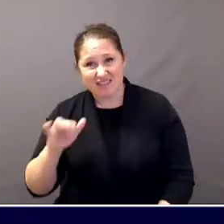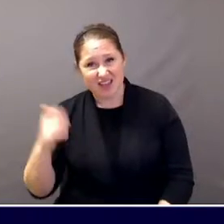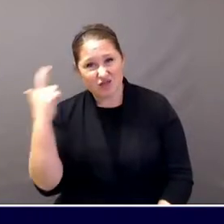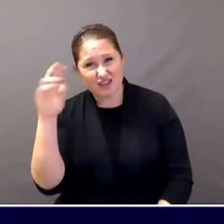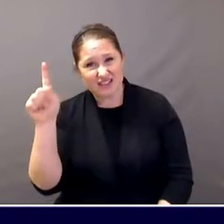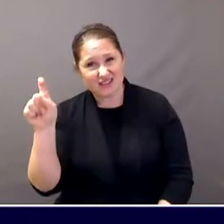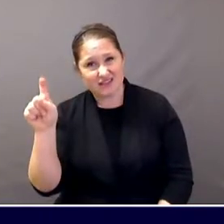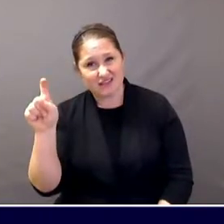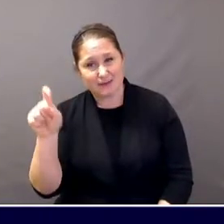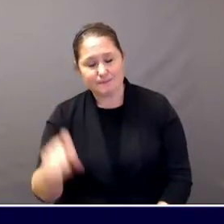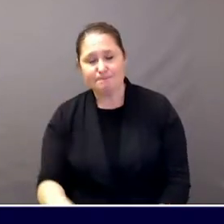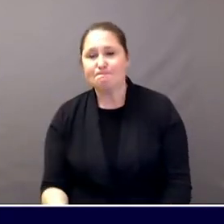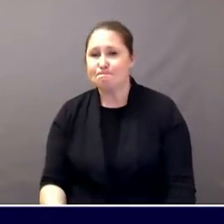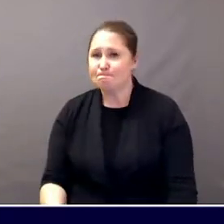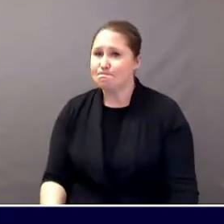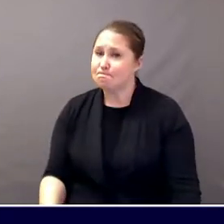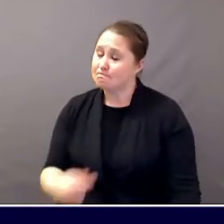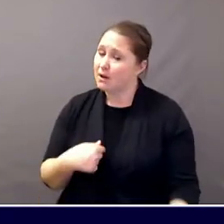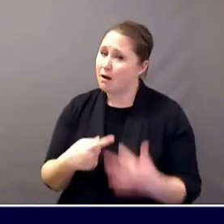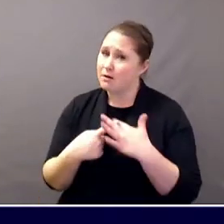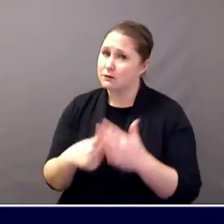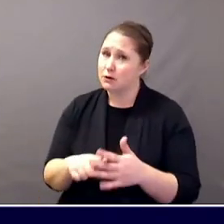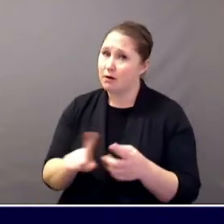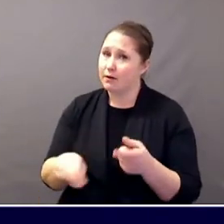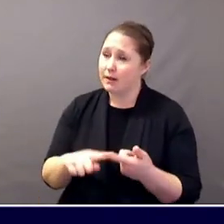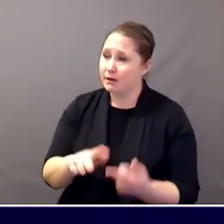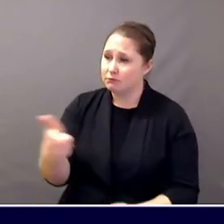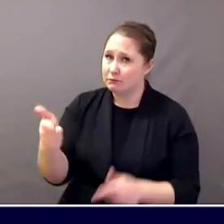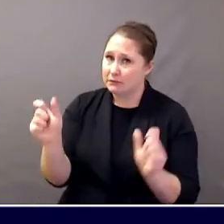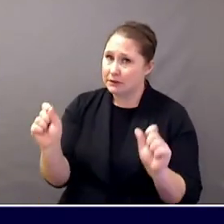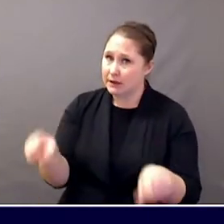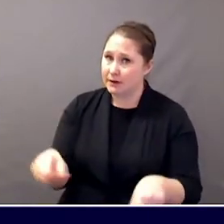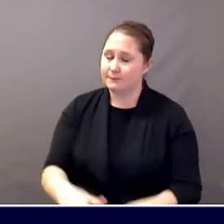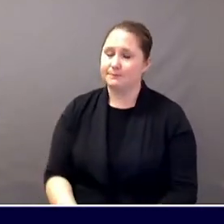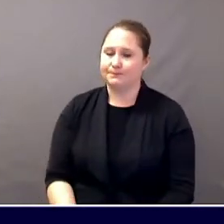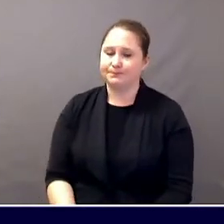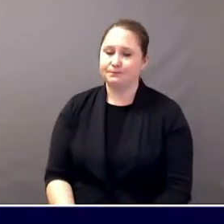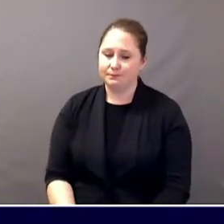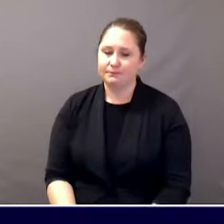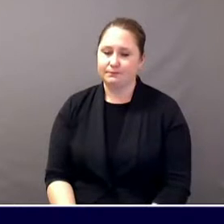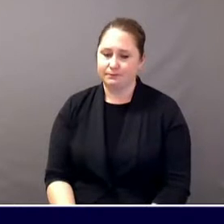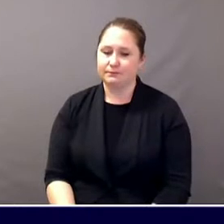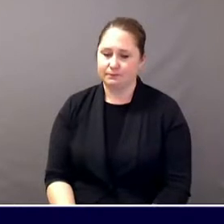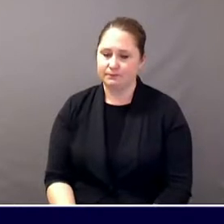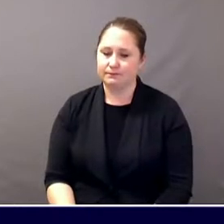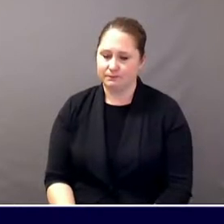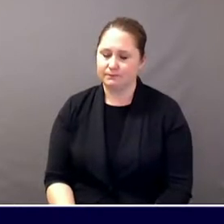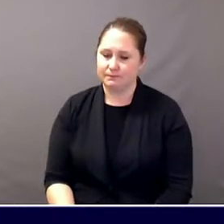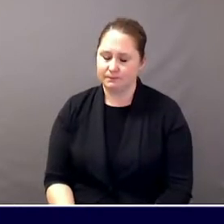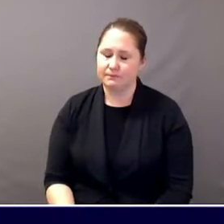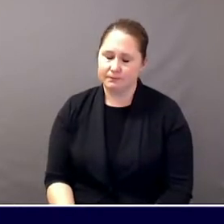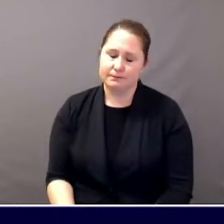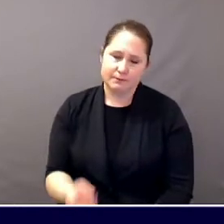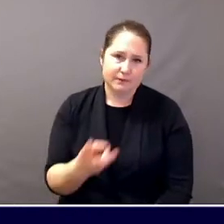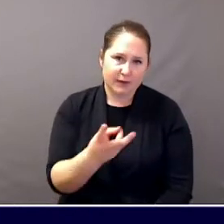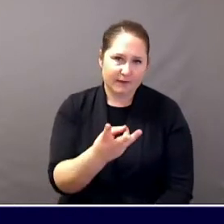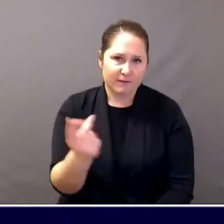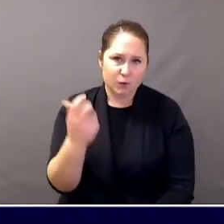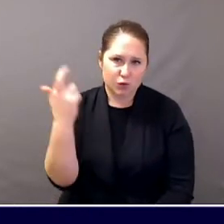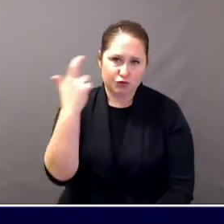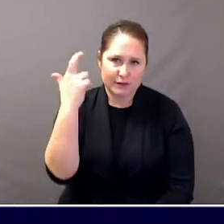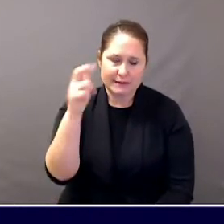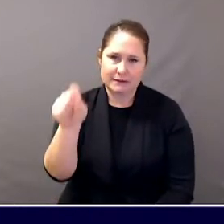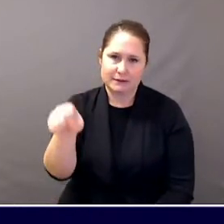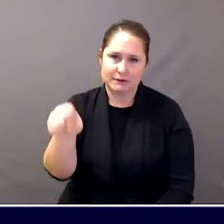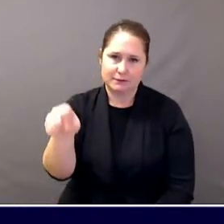can start, and then Commissioner, Eric, I think there have been a few things, but I would zero in on